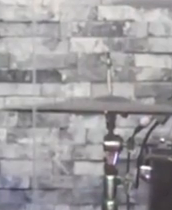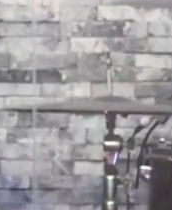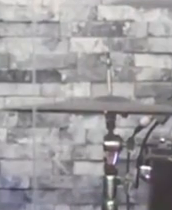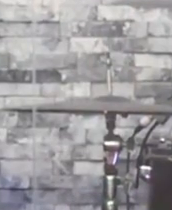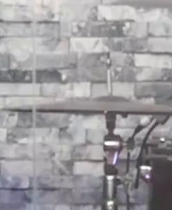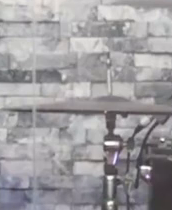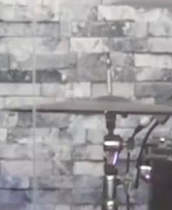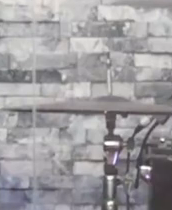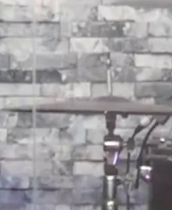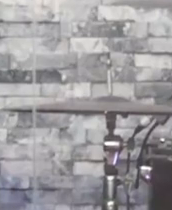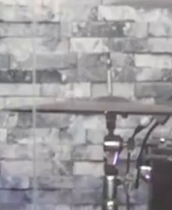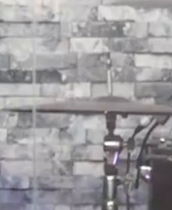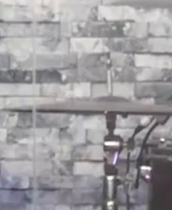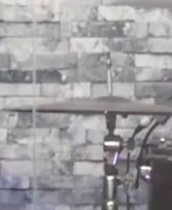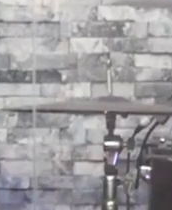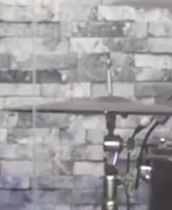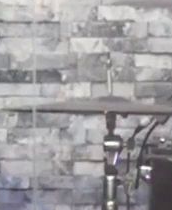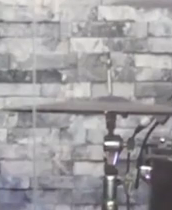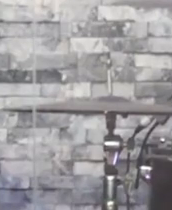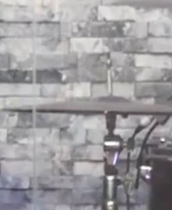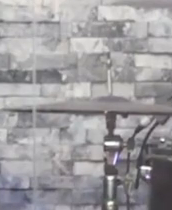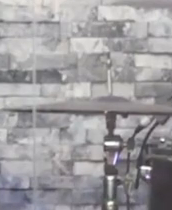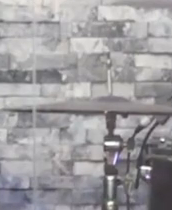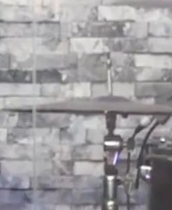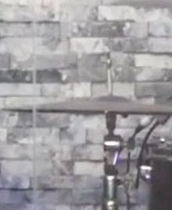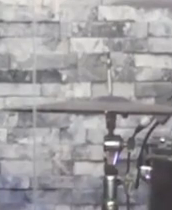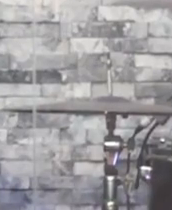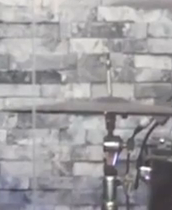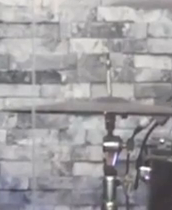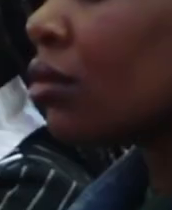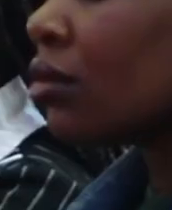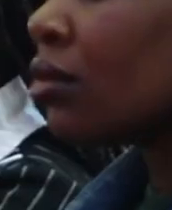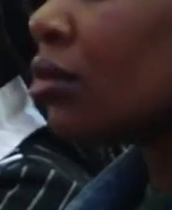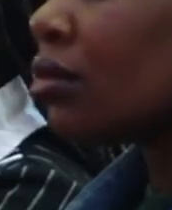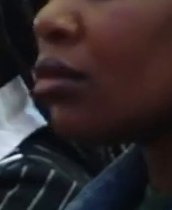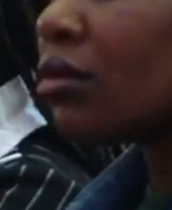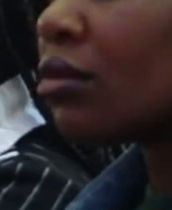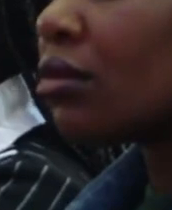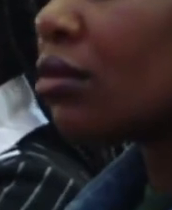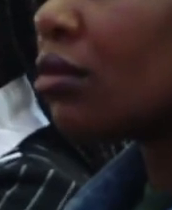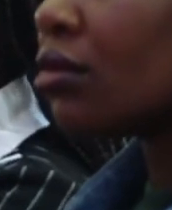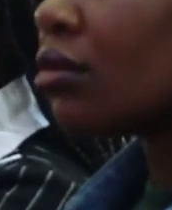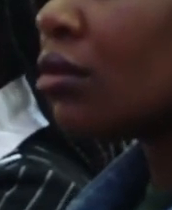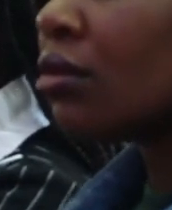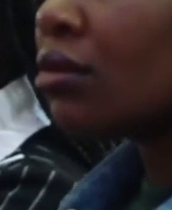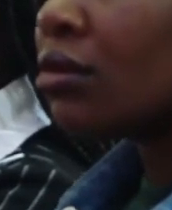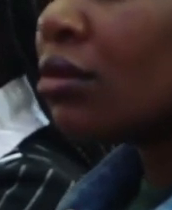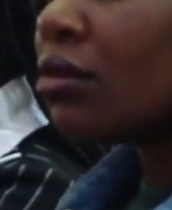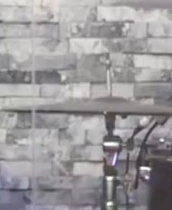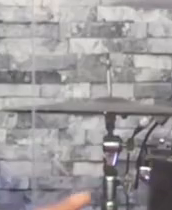huyu. And he was able to approve immediately. Na akadhibitisha saa hivyo hivyo. And then, in fact, he thought that now his